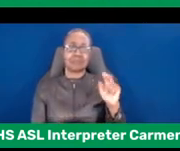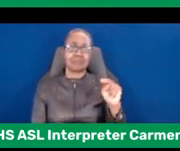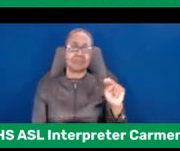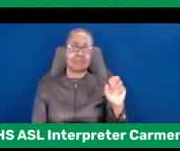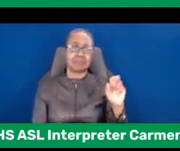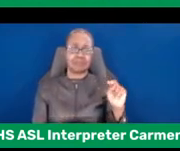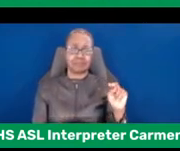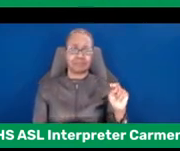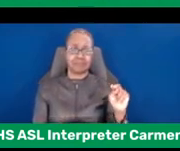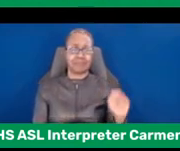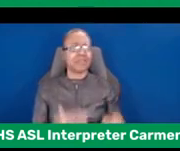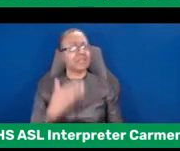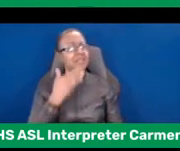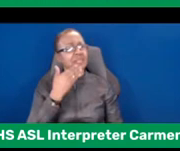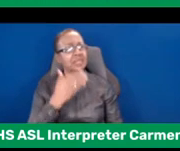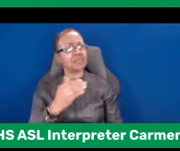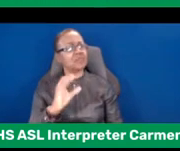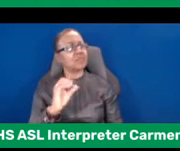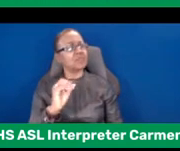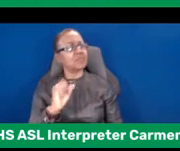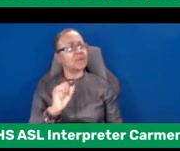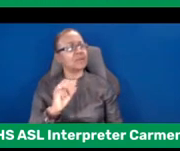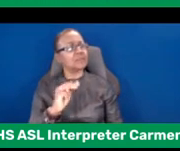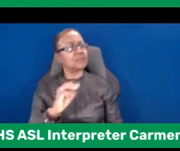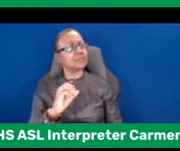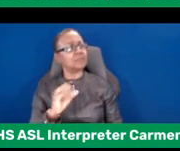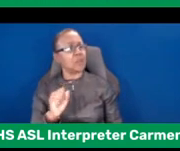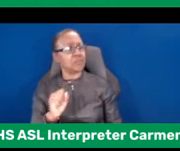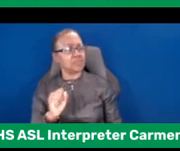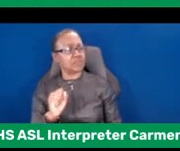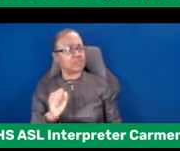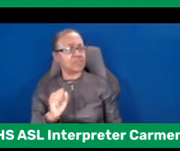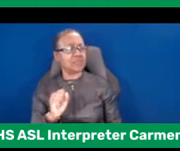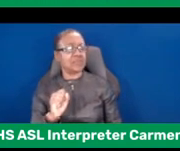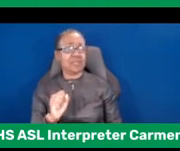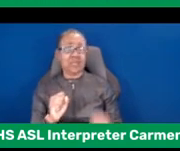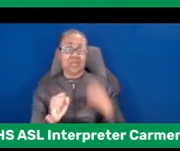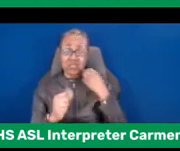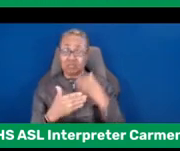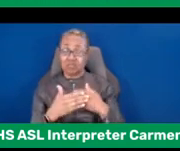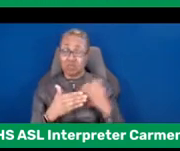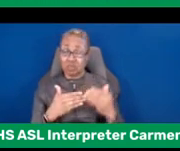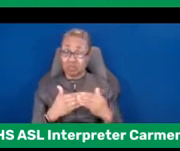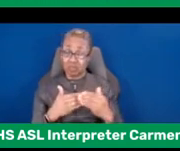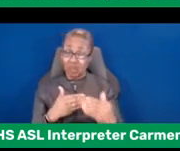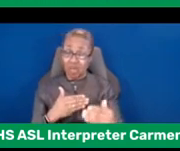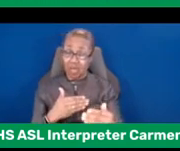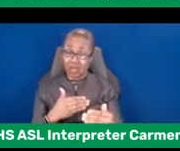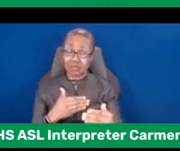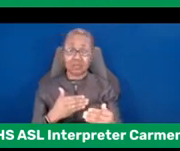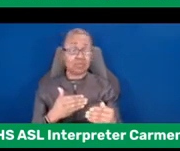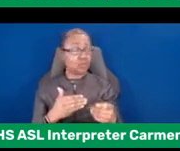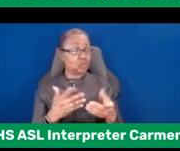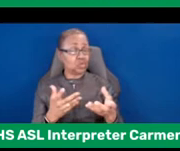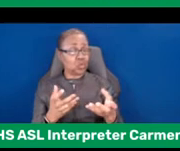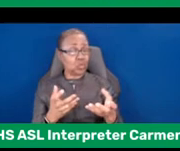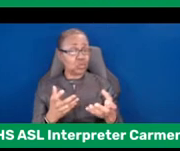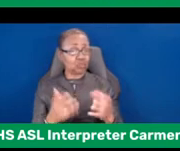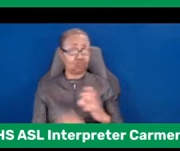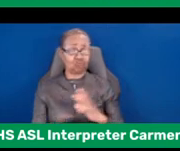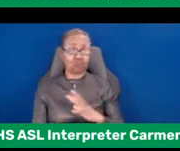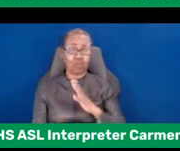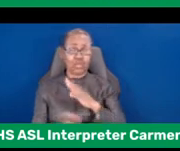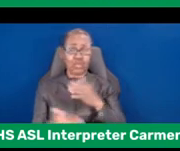Thank you so much, Cosmos. And just before we move on, did you want to formally